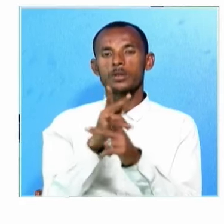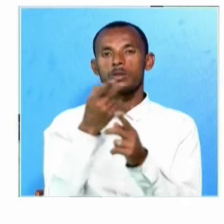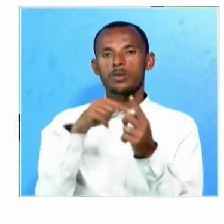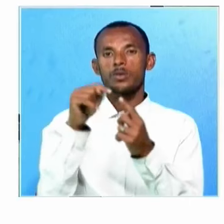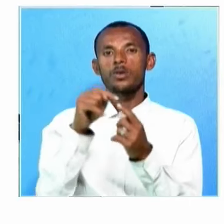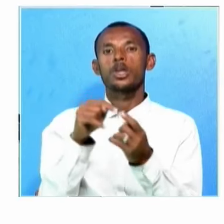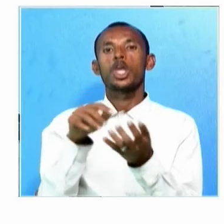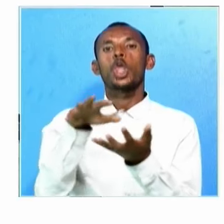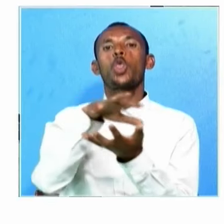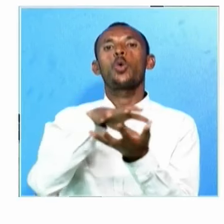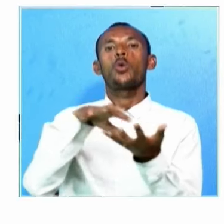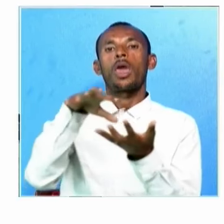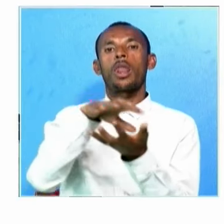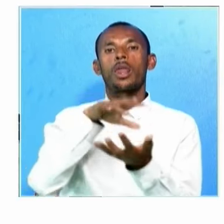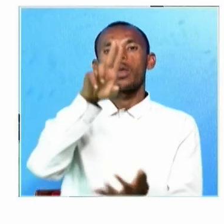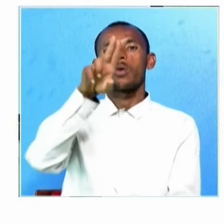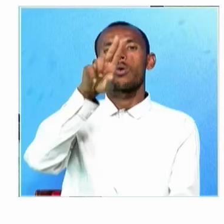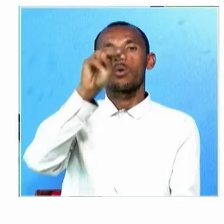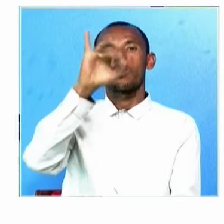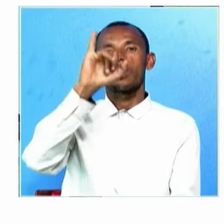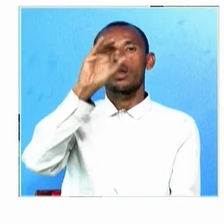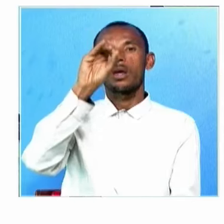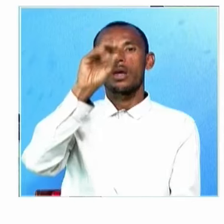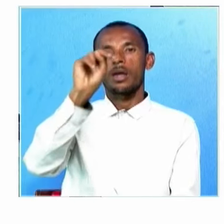union of sets.